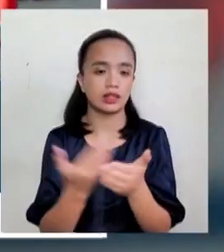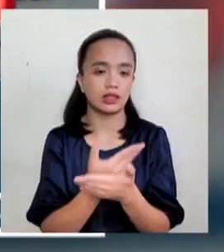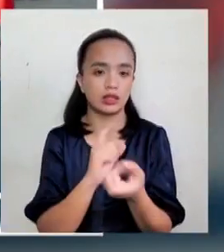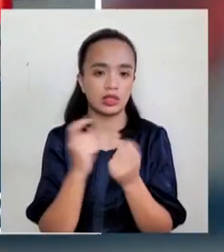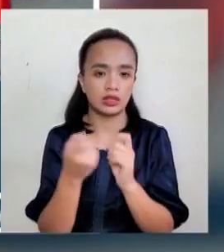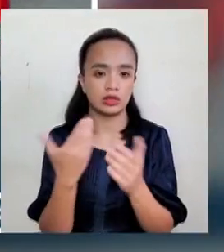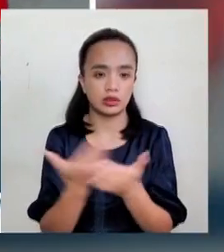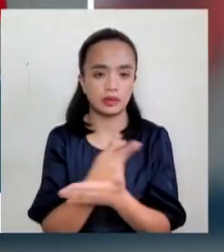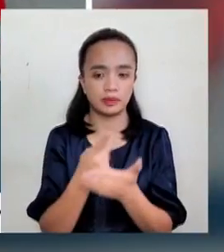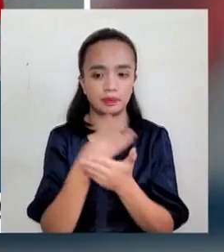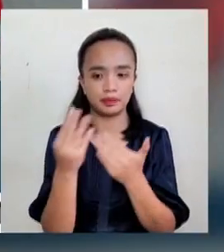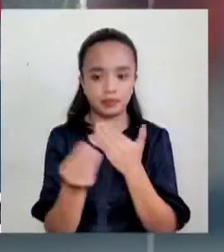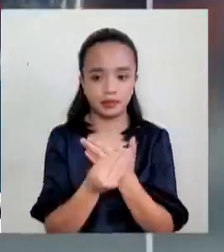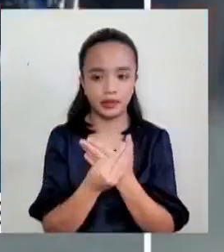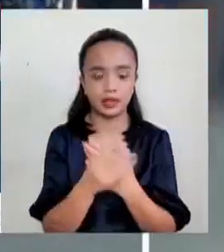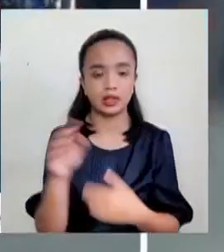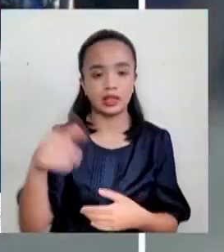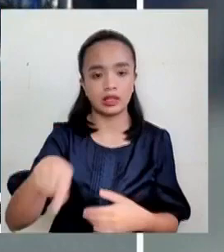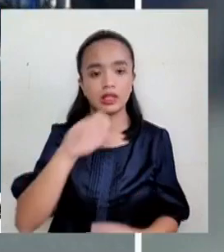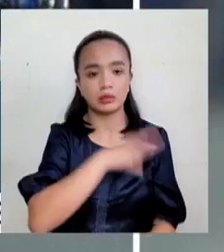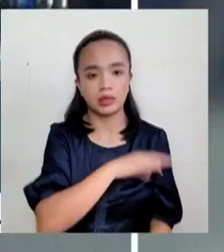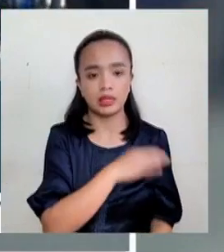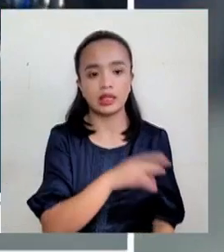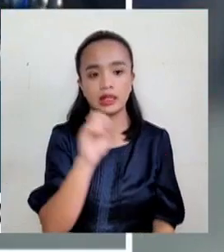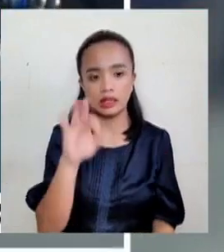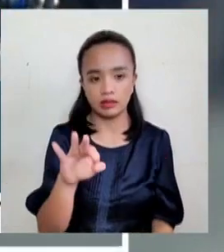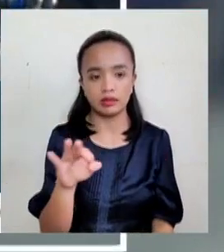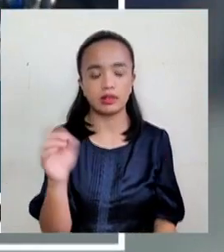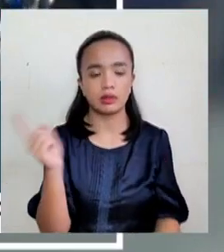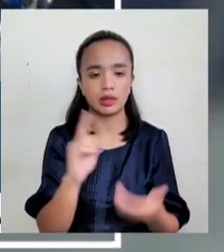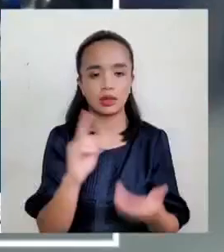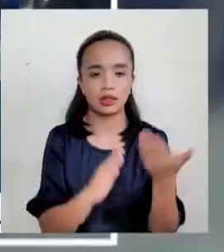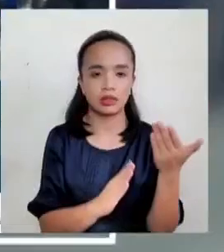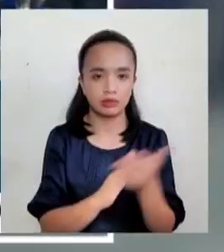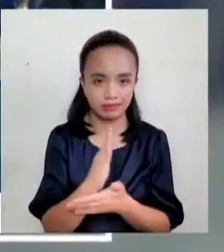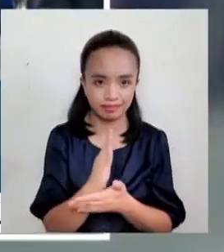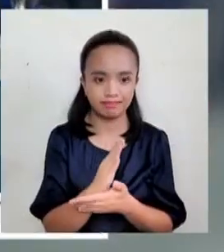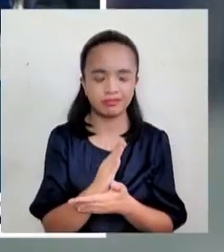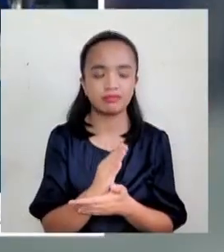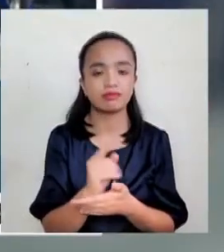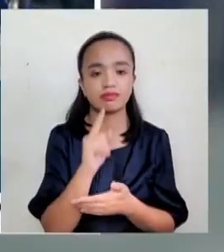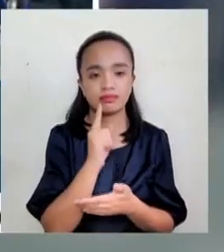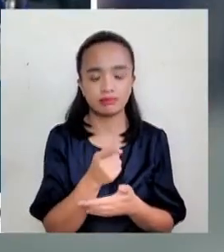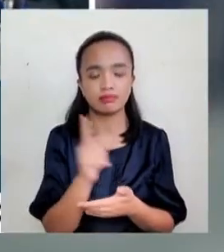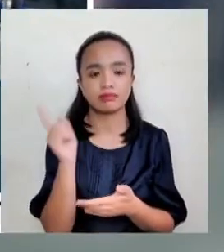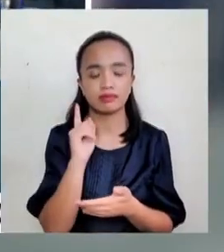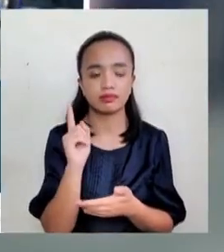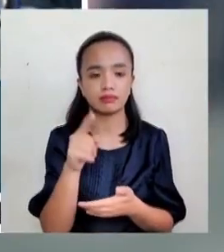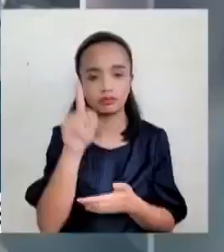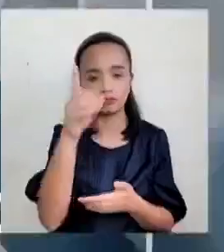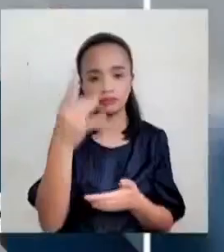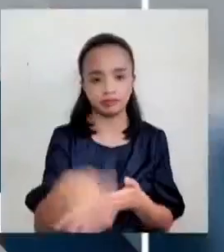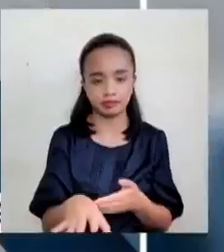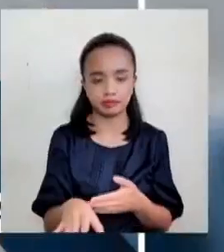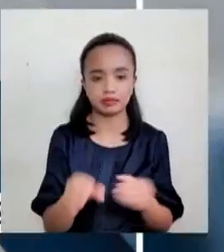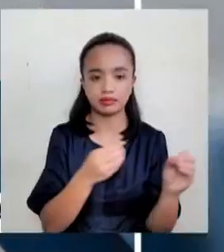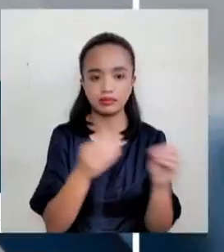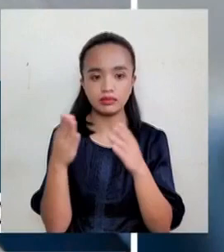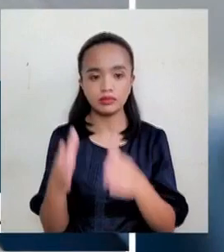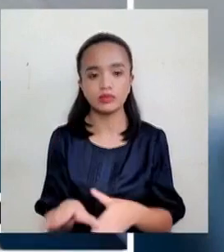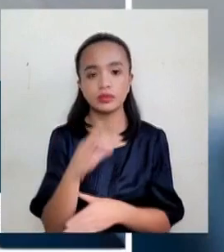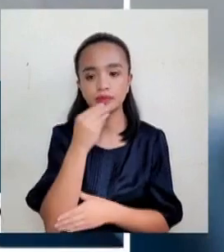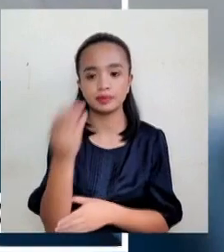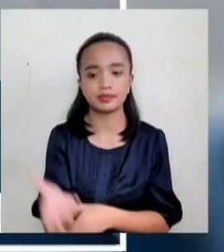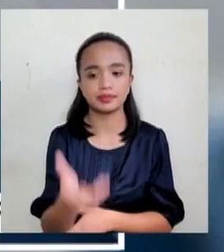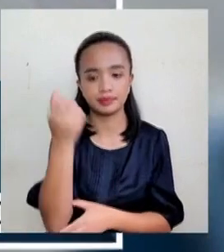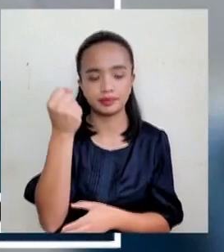process benefits them only if it takes away their rights, particularly those single-unit operators to own a